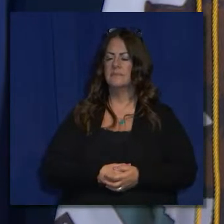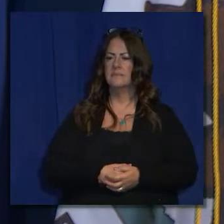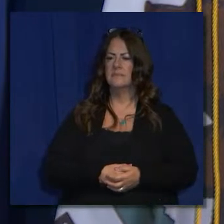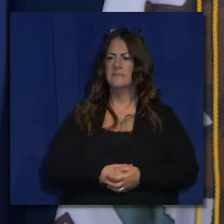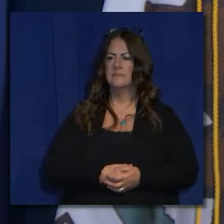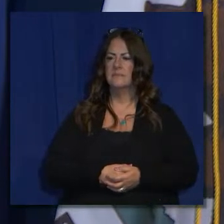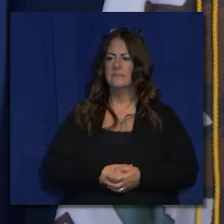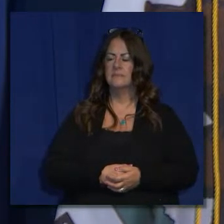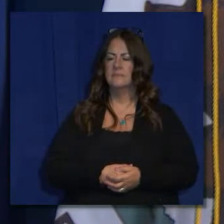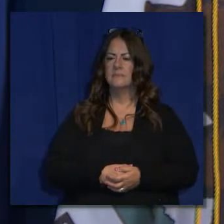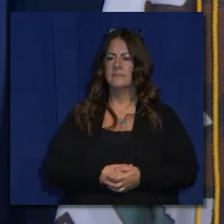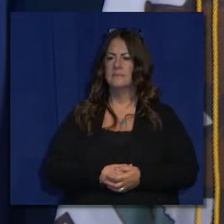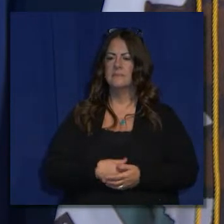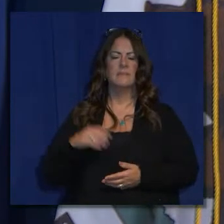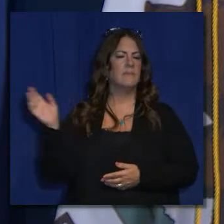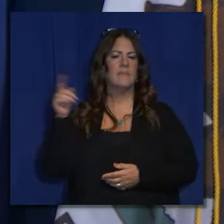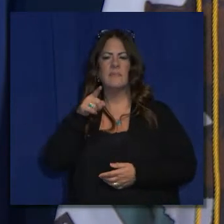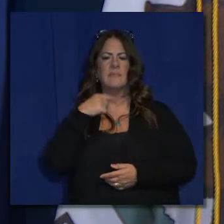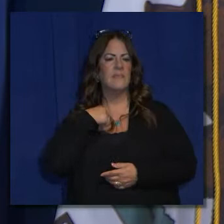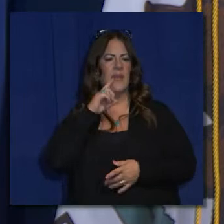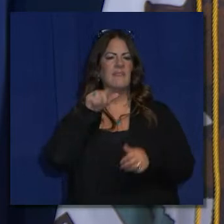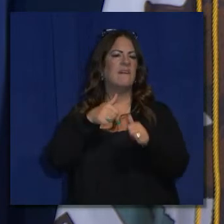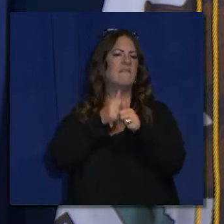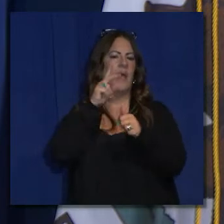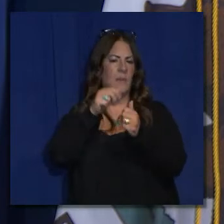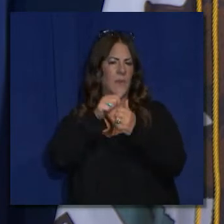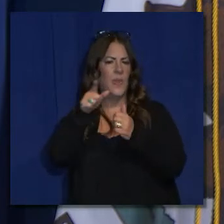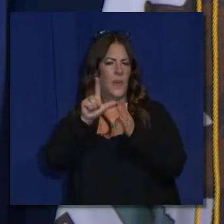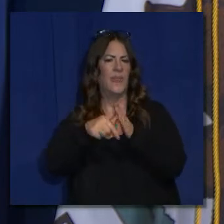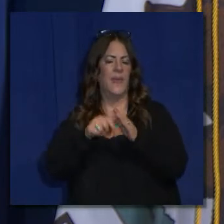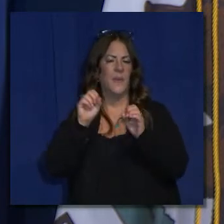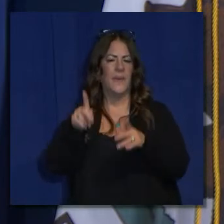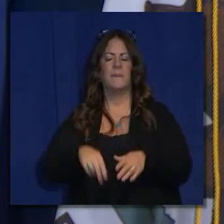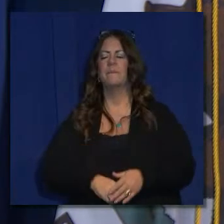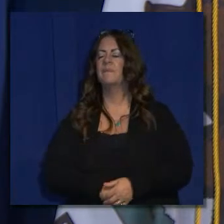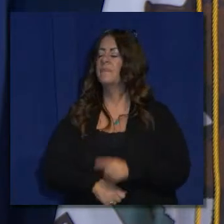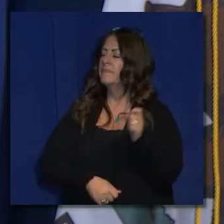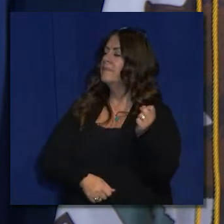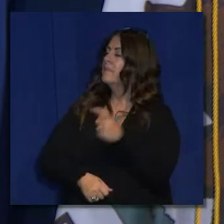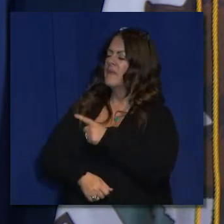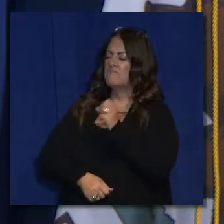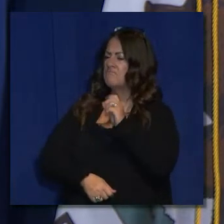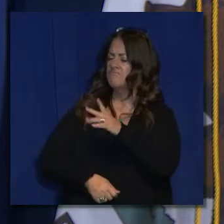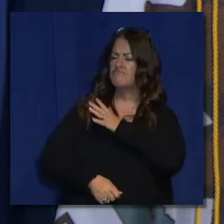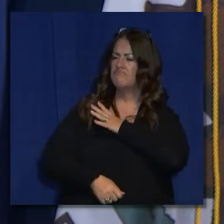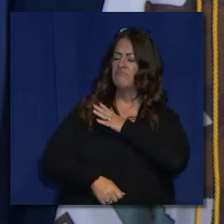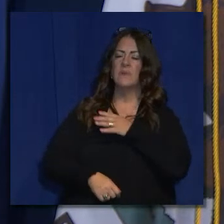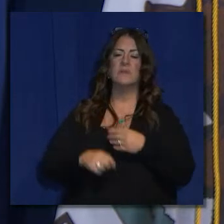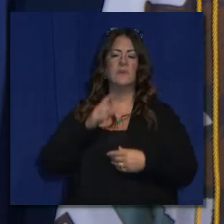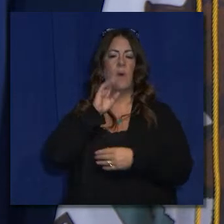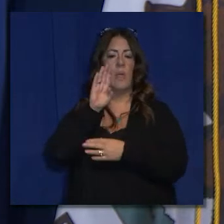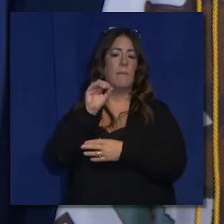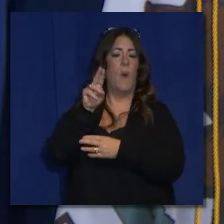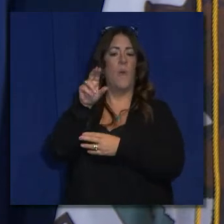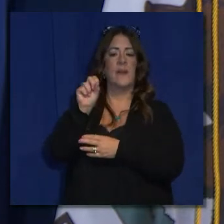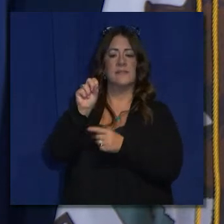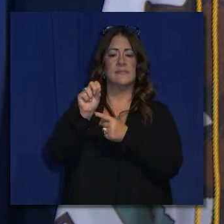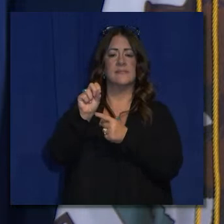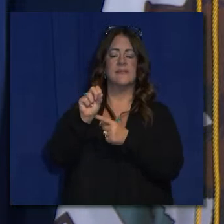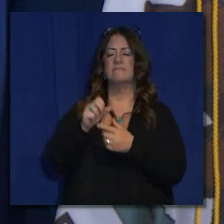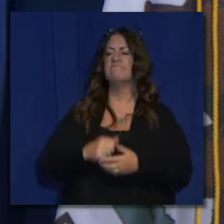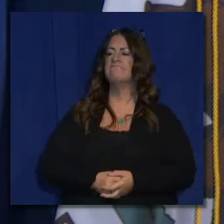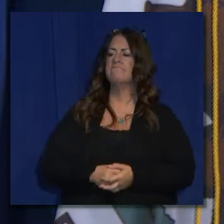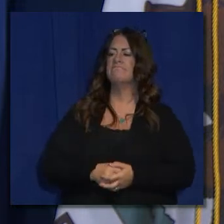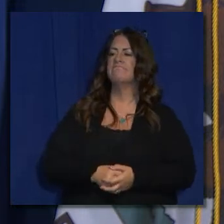Oh, okay, great. Yeah, we'll follow up. Sorry, we'll follow up. All good. Also, in terms, I know, so the bonuses